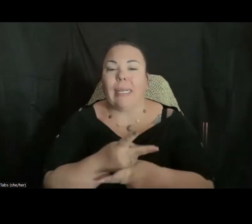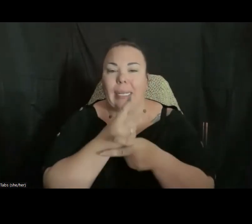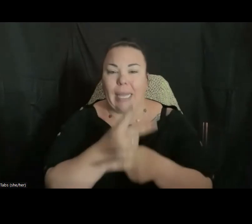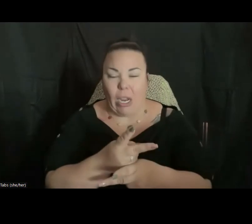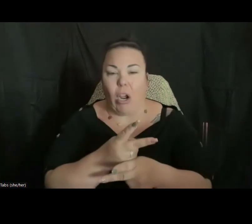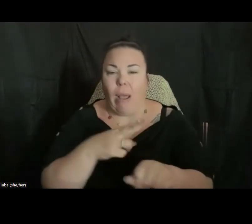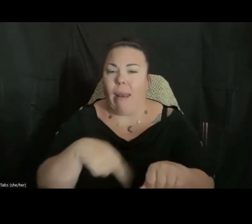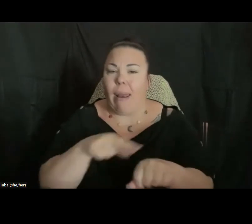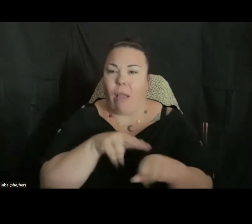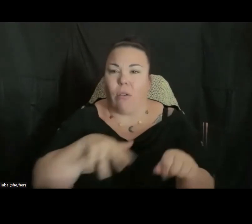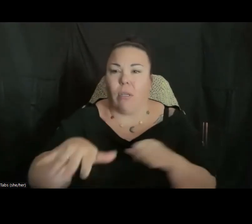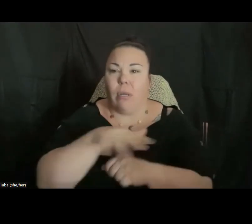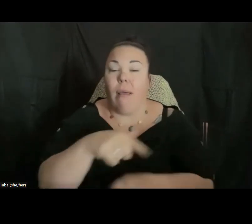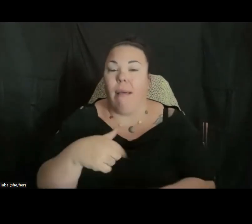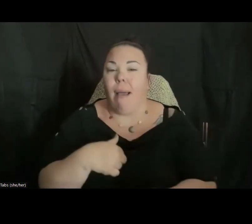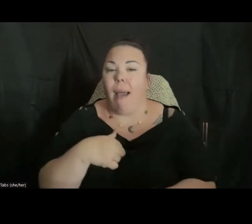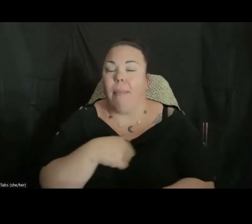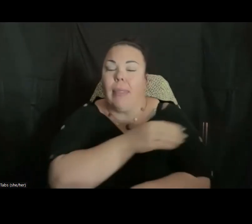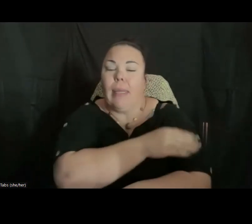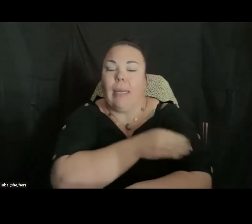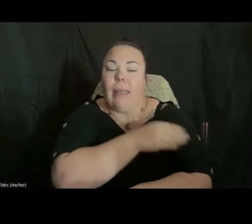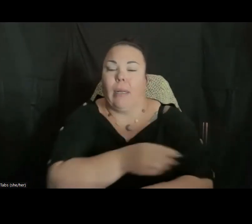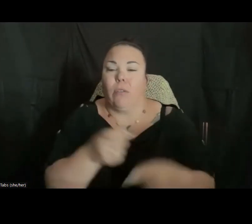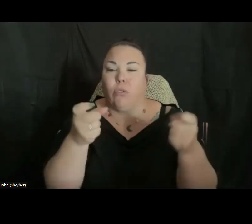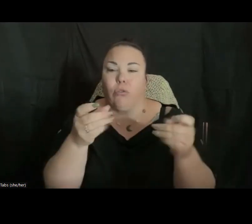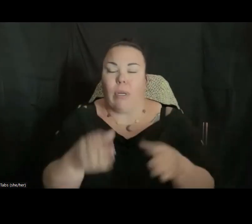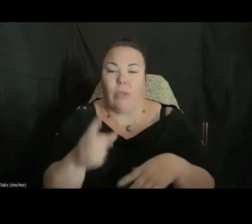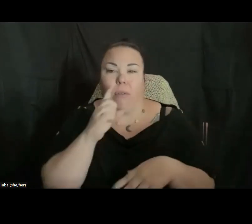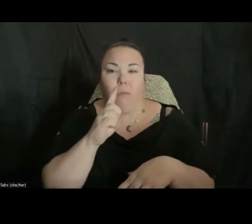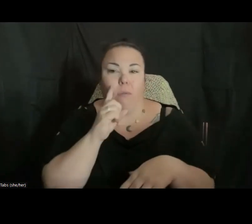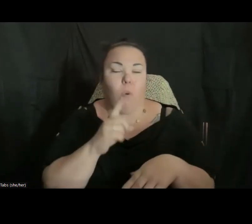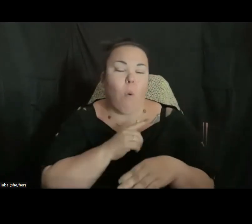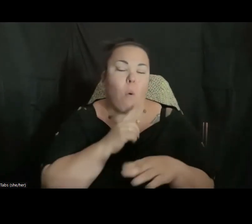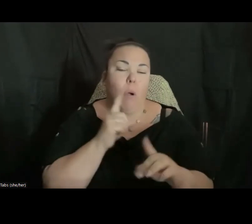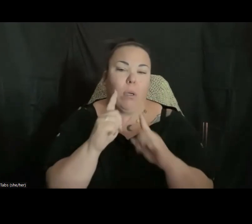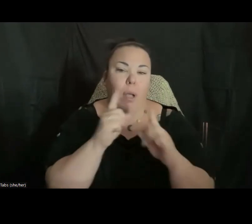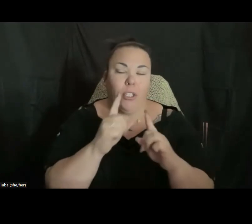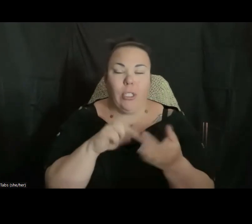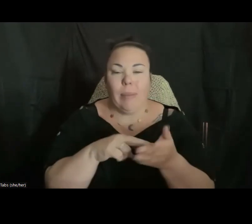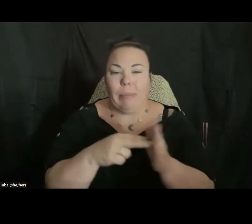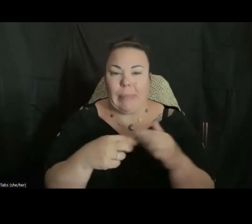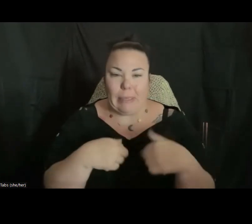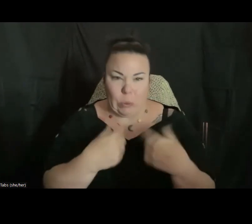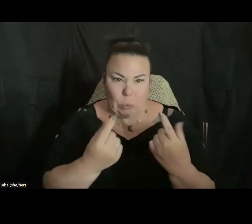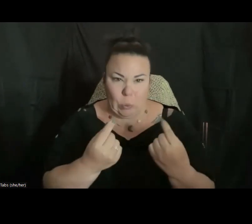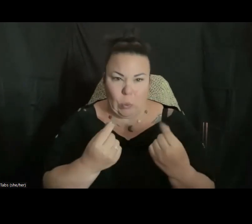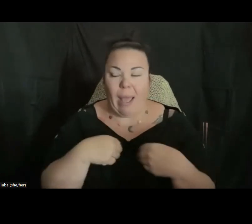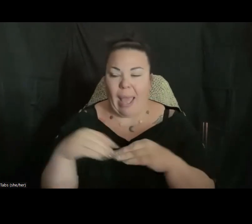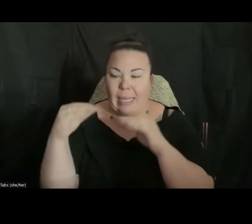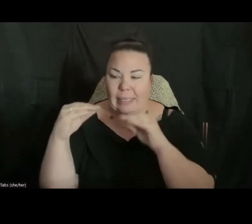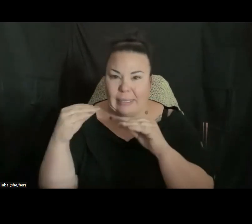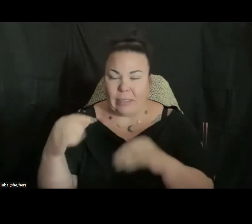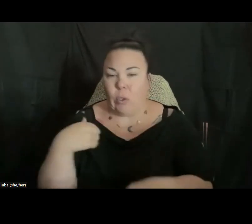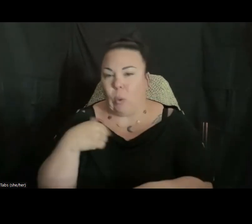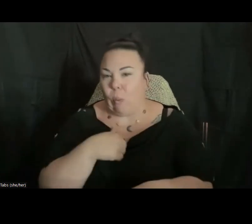the clinical director of consultation and training, which means I get to teach people how to do integrated care. Well, we bring in behavioral health